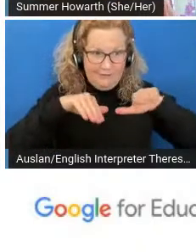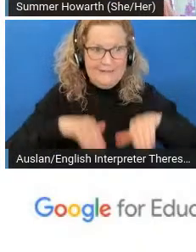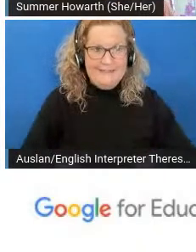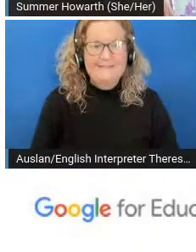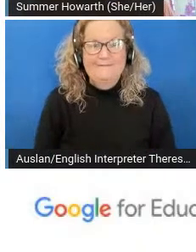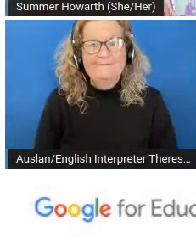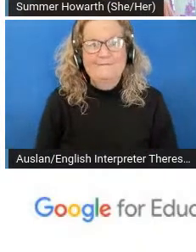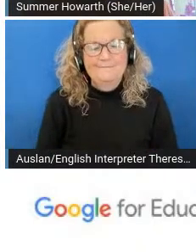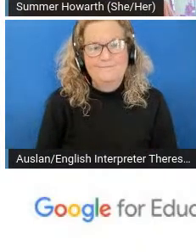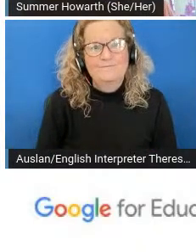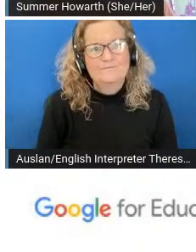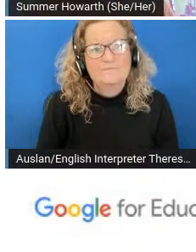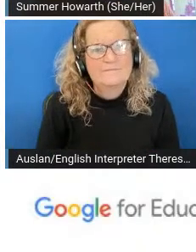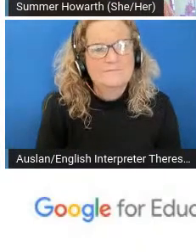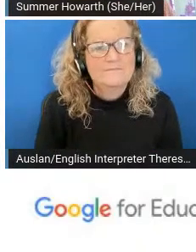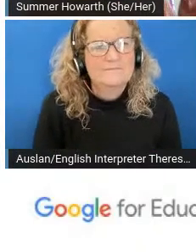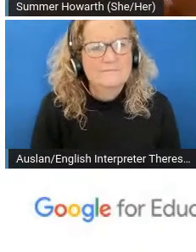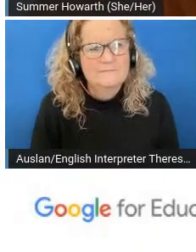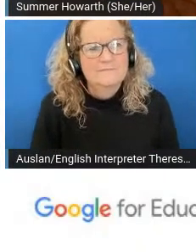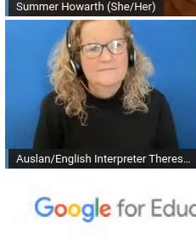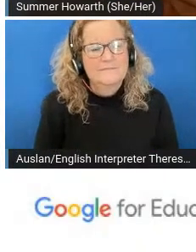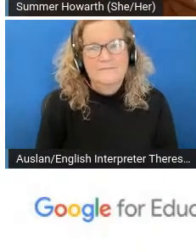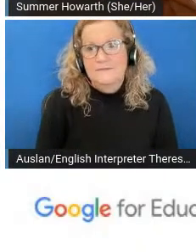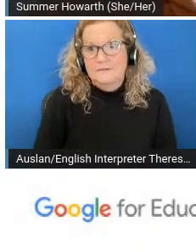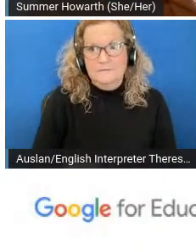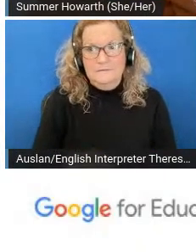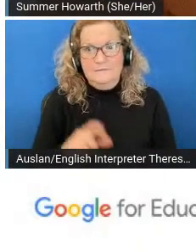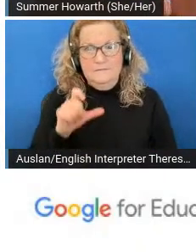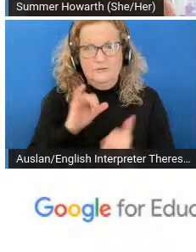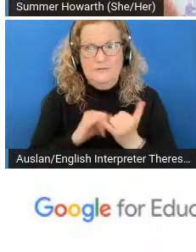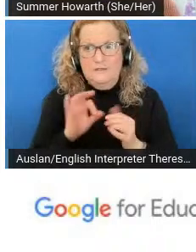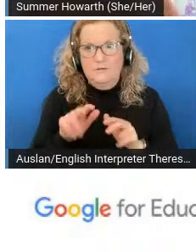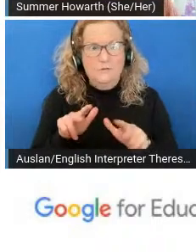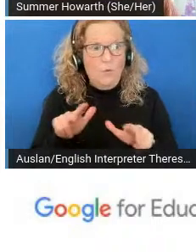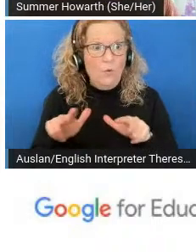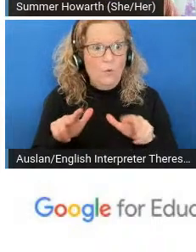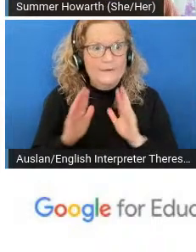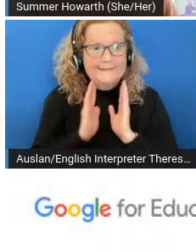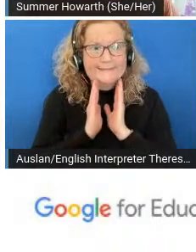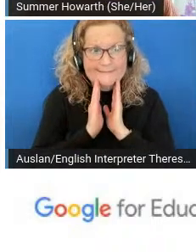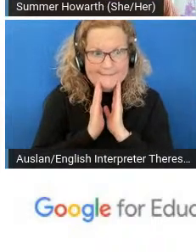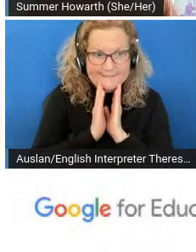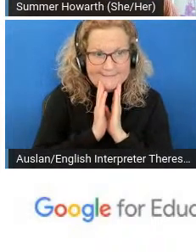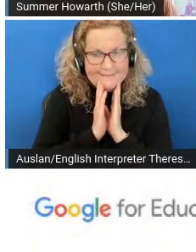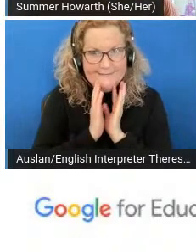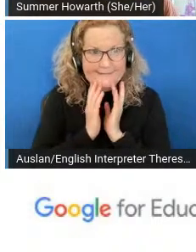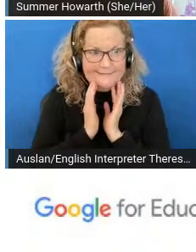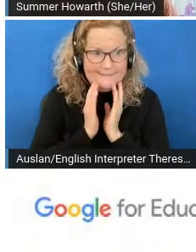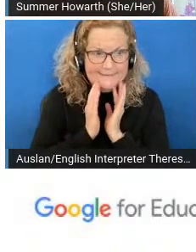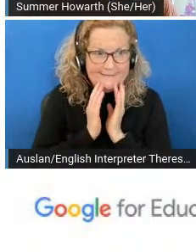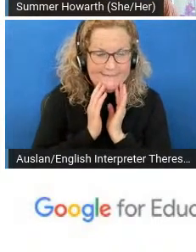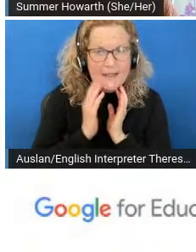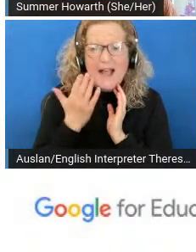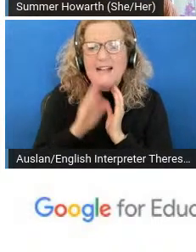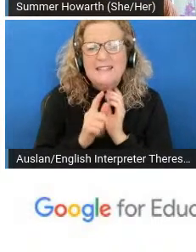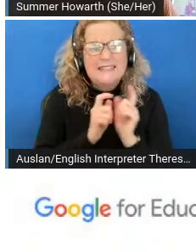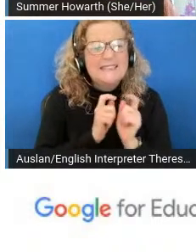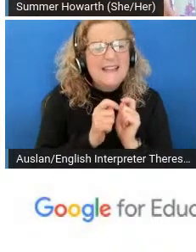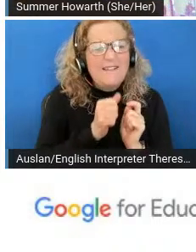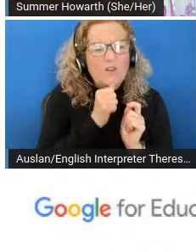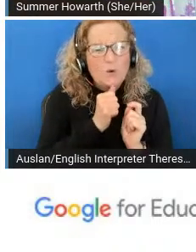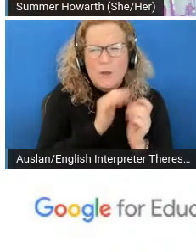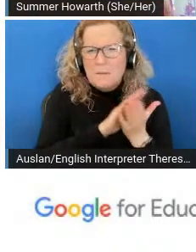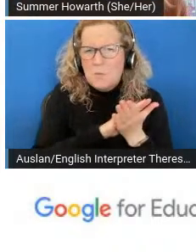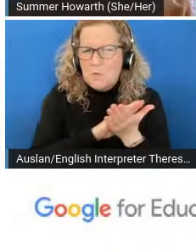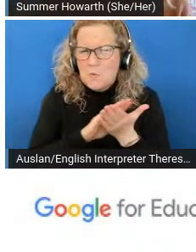Okay, that's not awkward at all. So if we just do your own thing for a little while. I did test this afternoon to make sure everything was working.